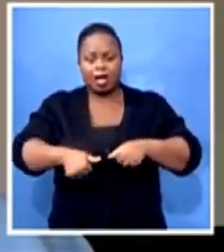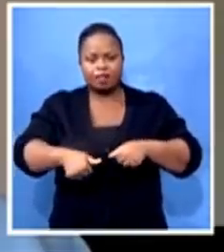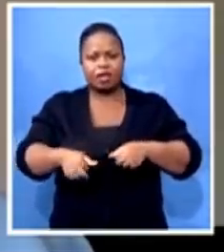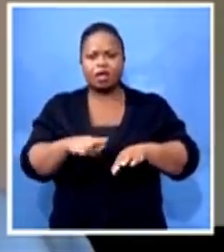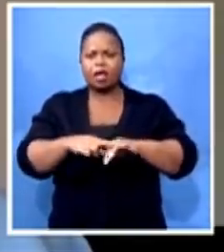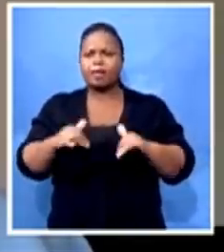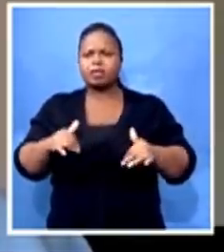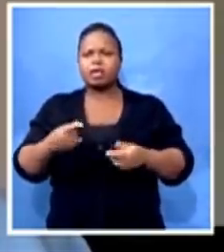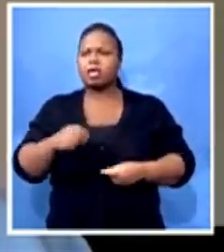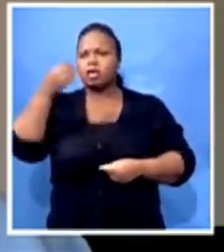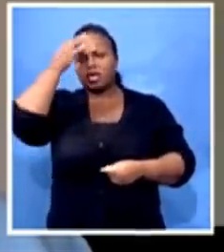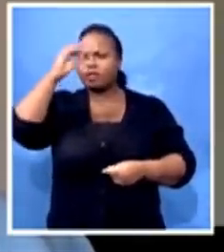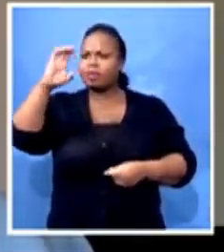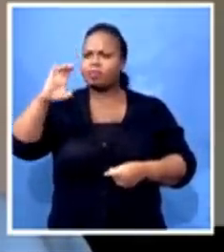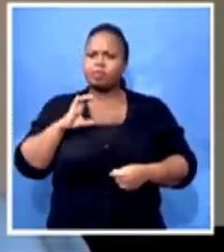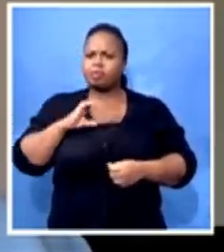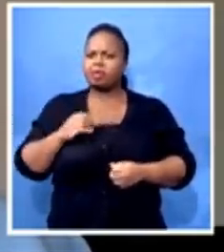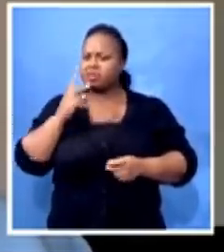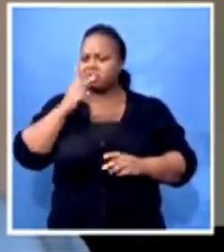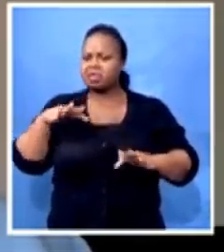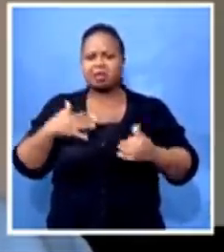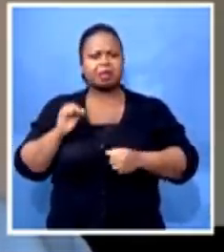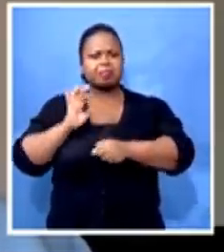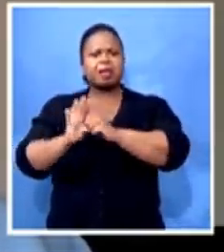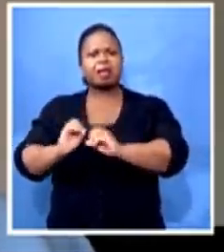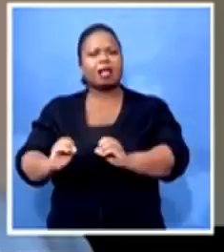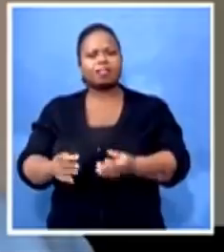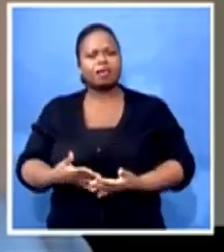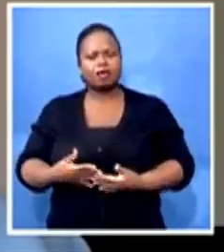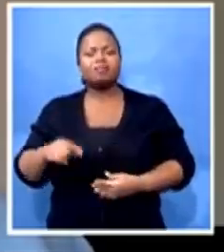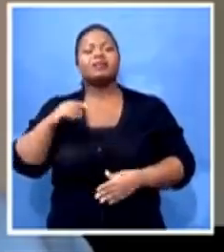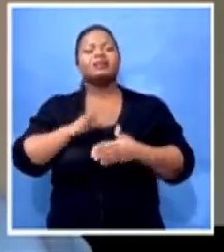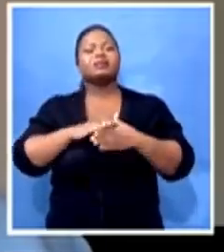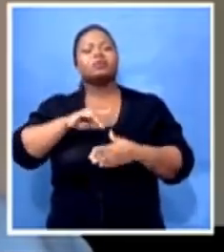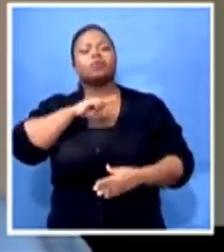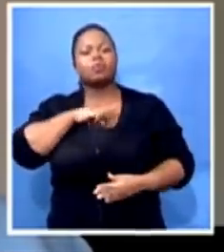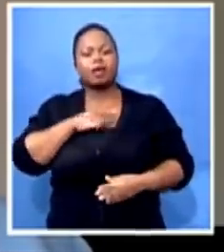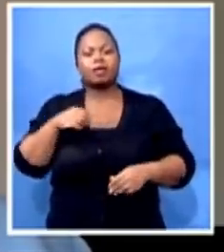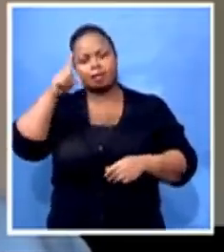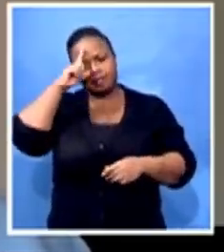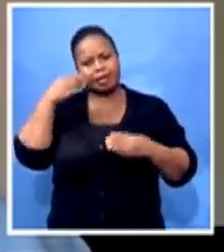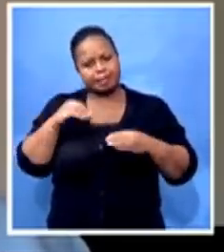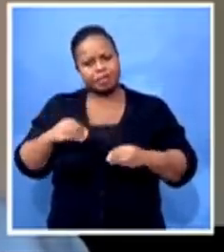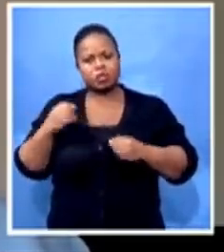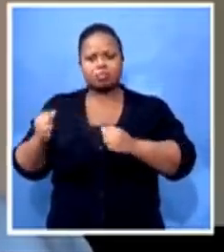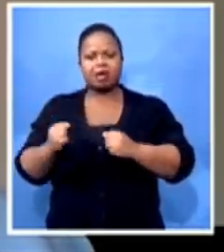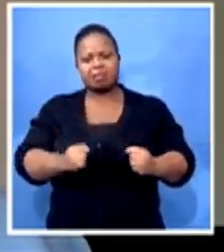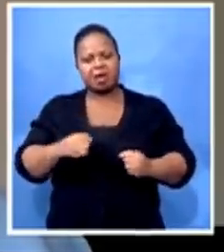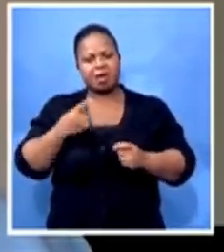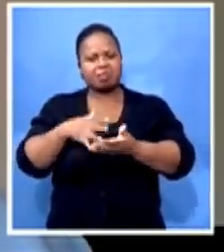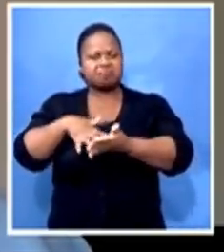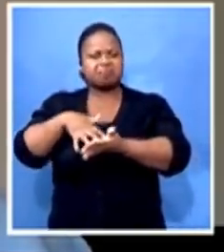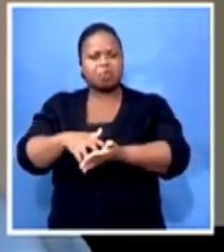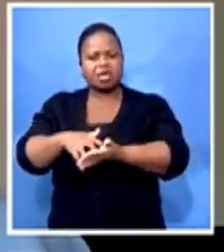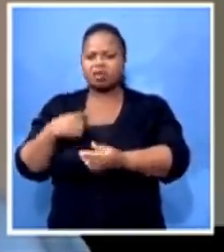business, and that's the reason why black business remains relatively weak today, in that it has never had